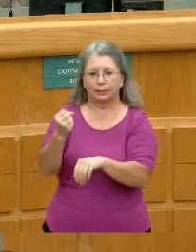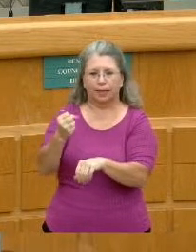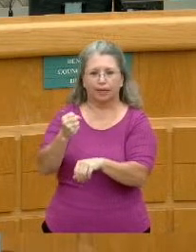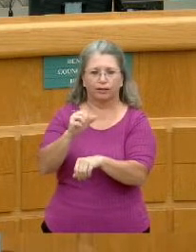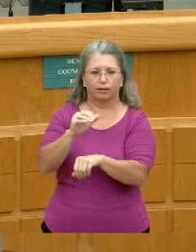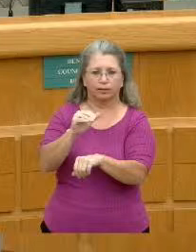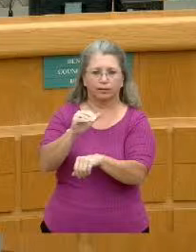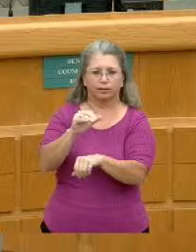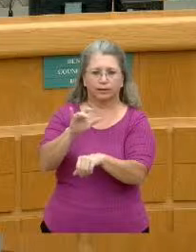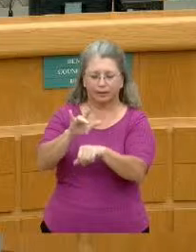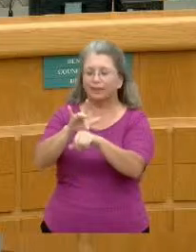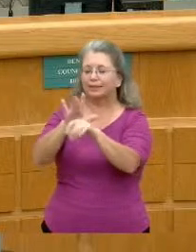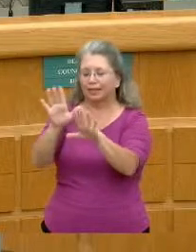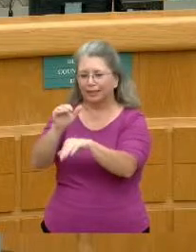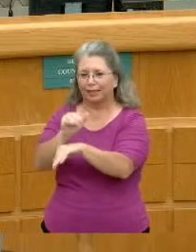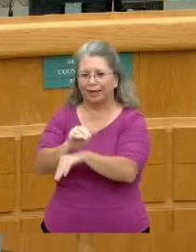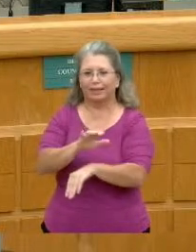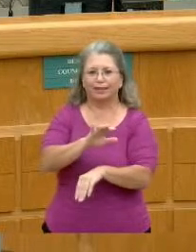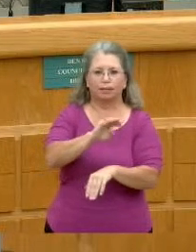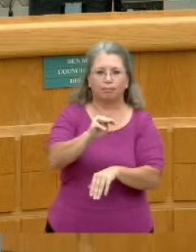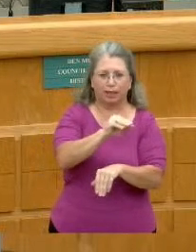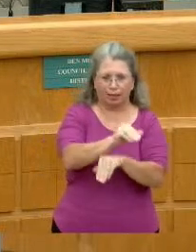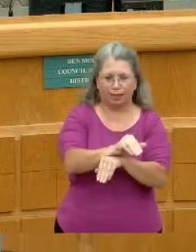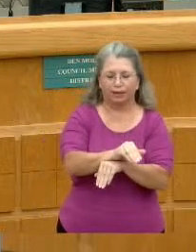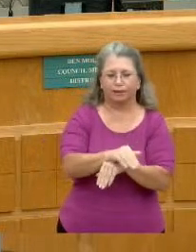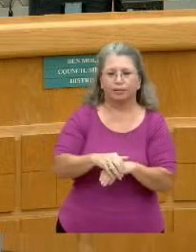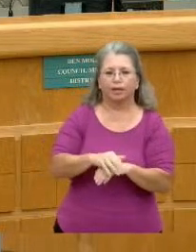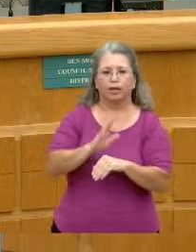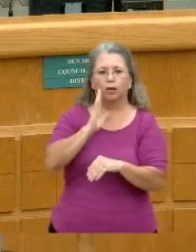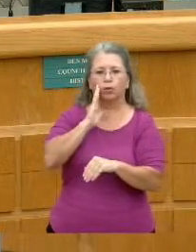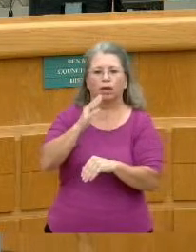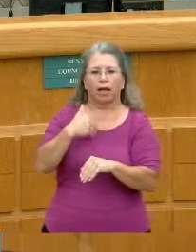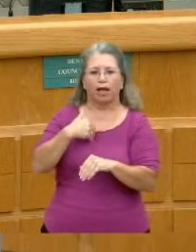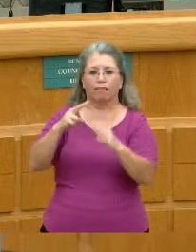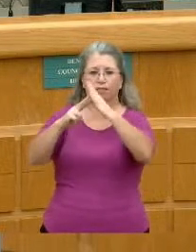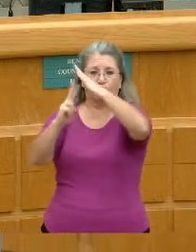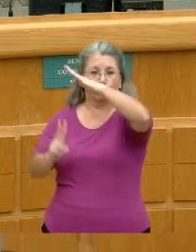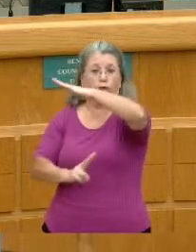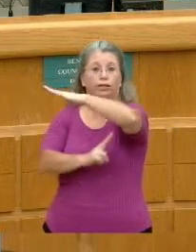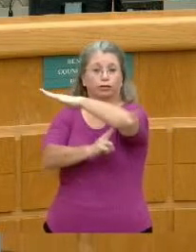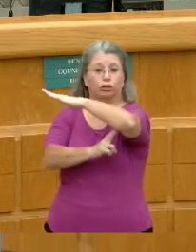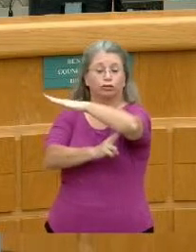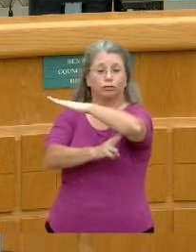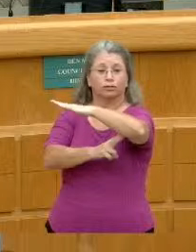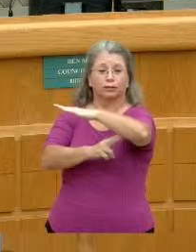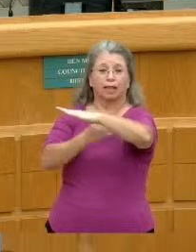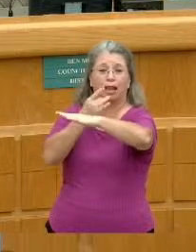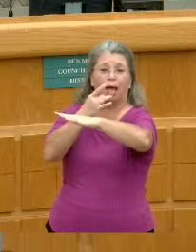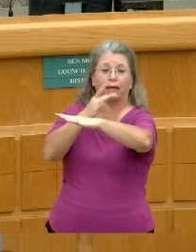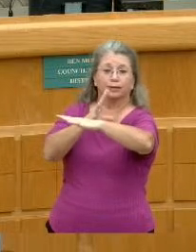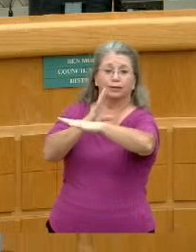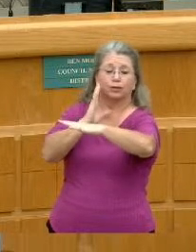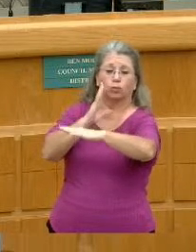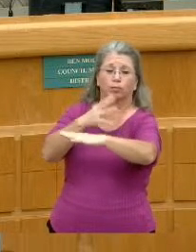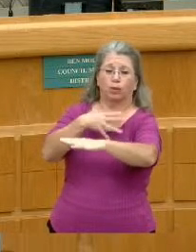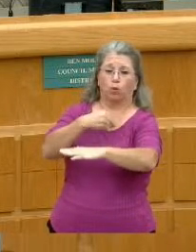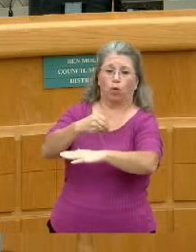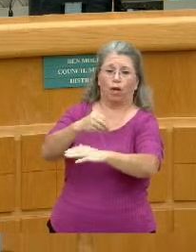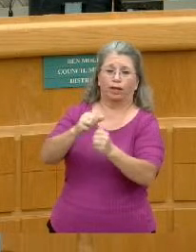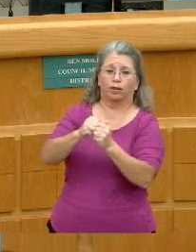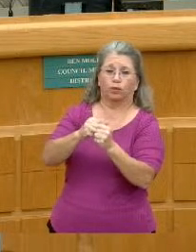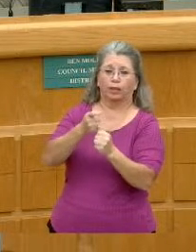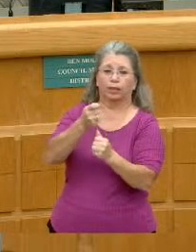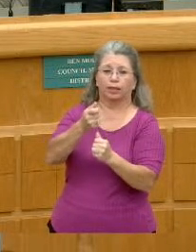Saturday. We'll have the bridge lit in white with white stripes to thank the nurses, just as a small token